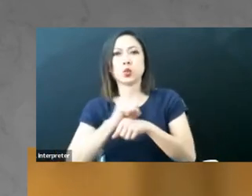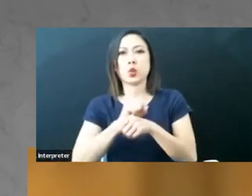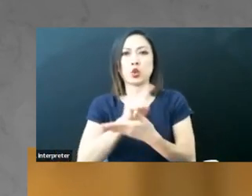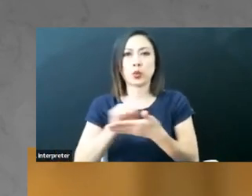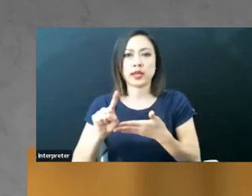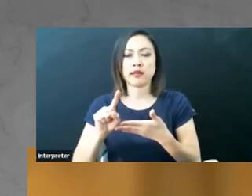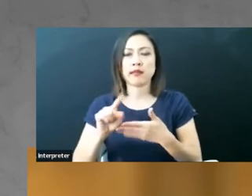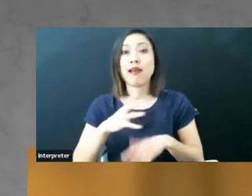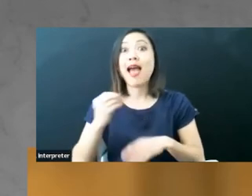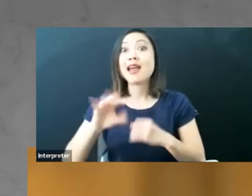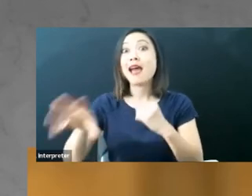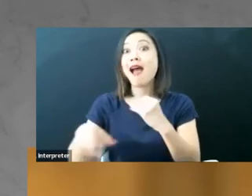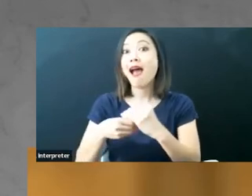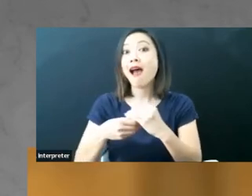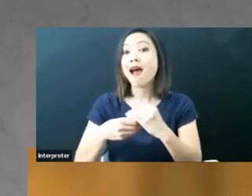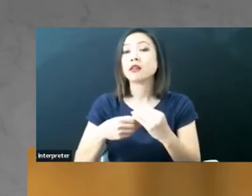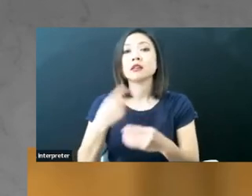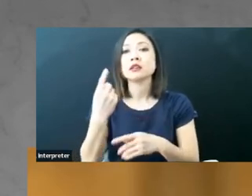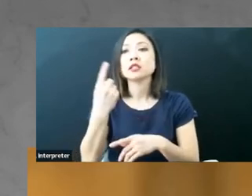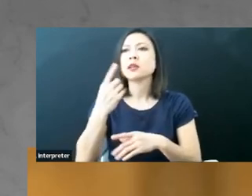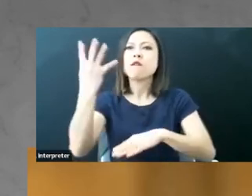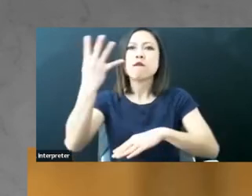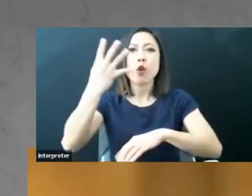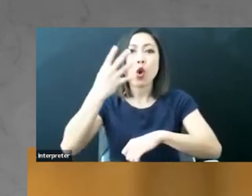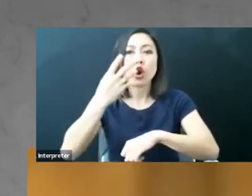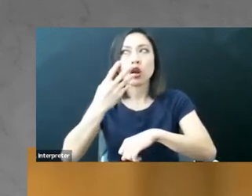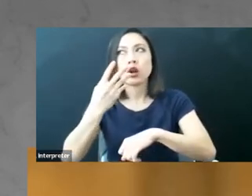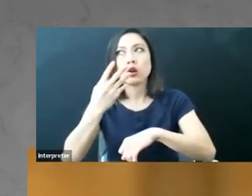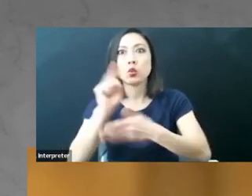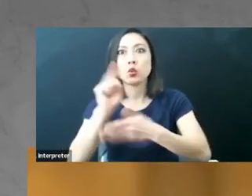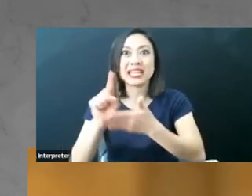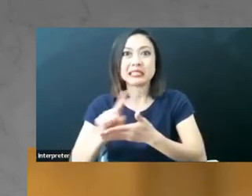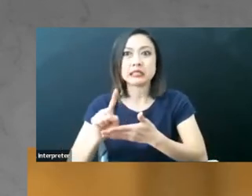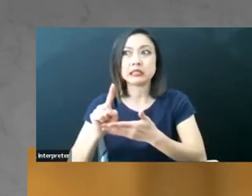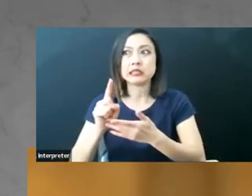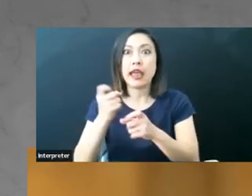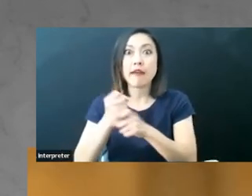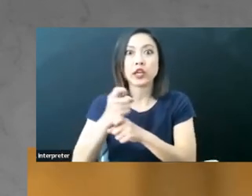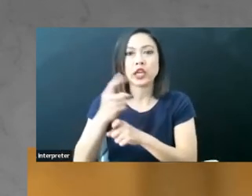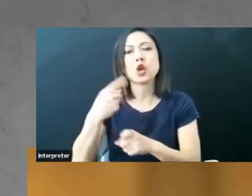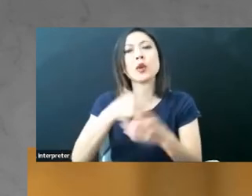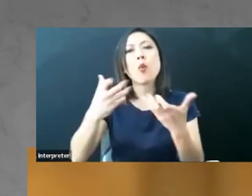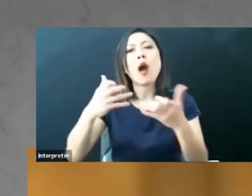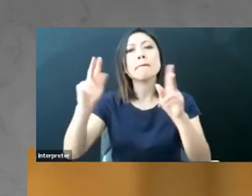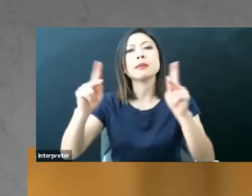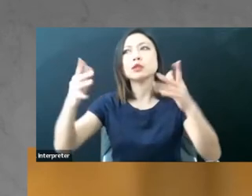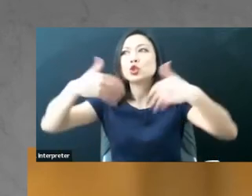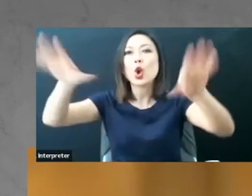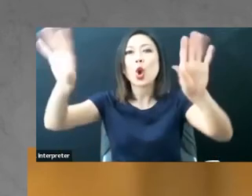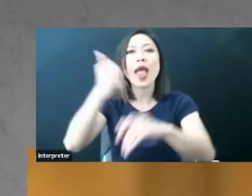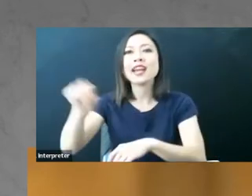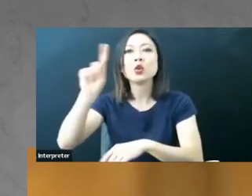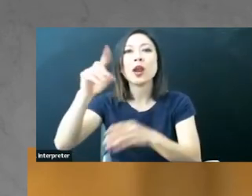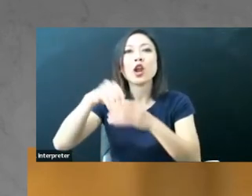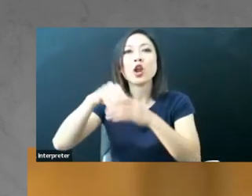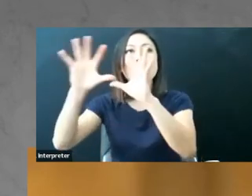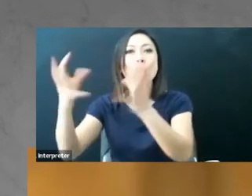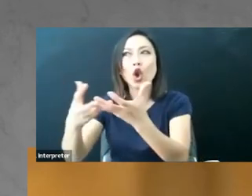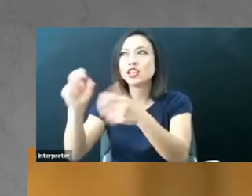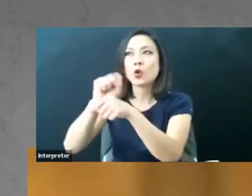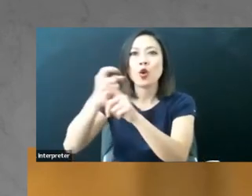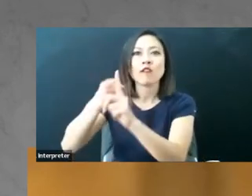of the year, you can work wherever you want. This concept of giving people some more choice, we also massively broadened out the number of